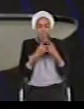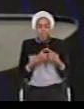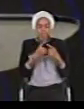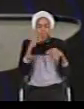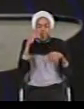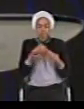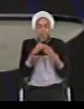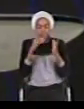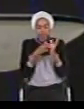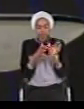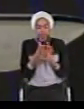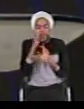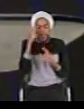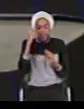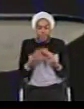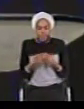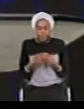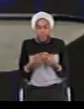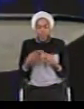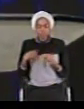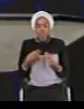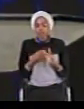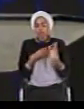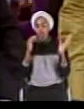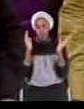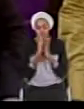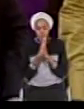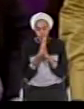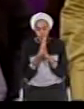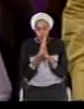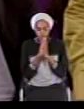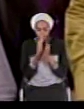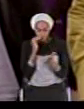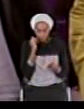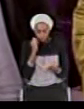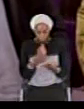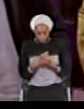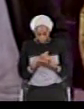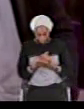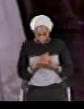In Jesus' name we pray.